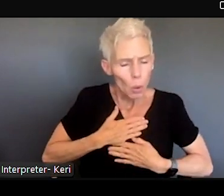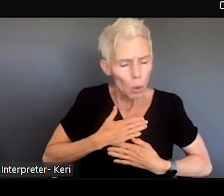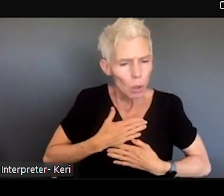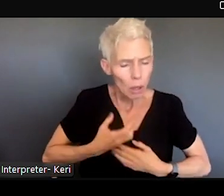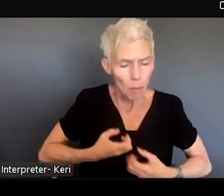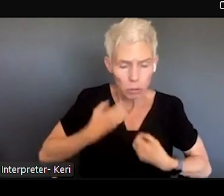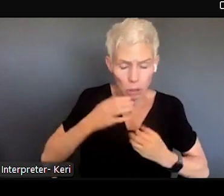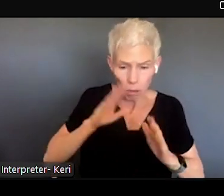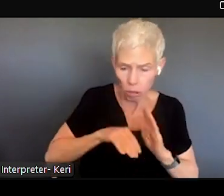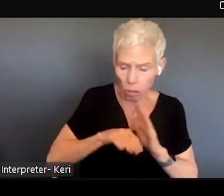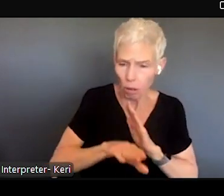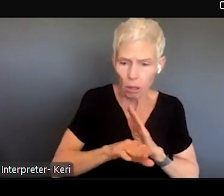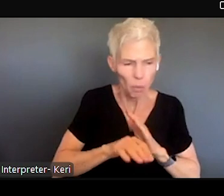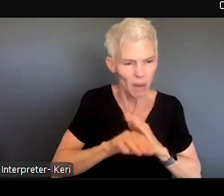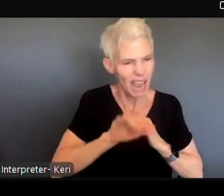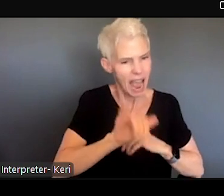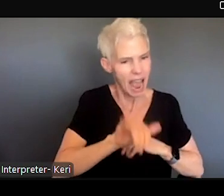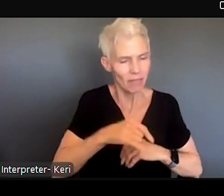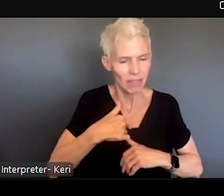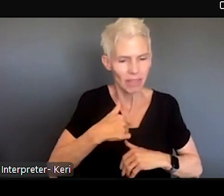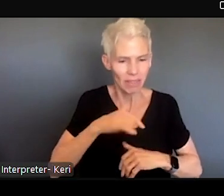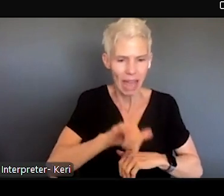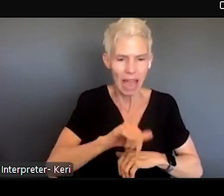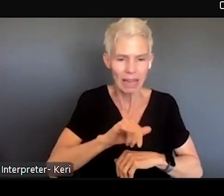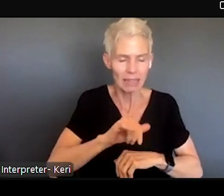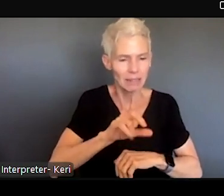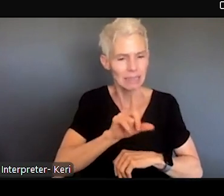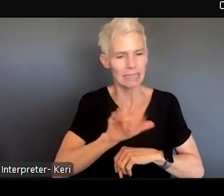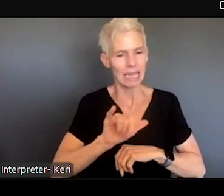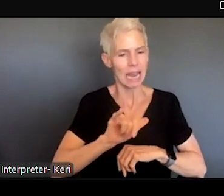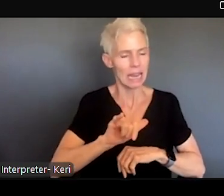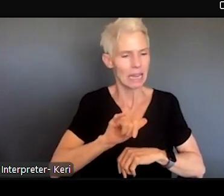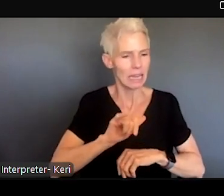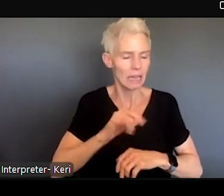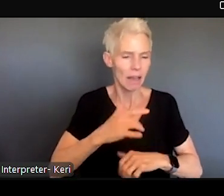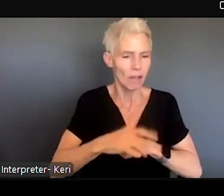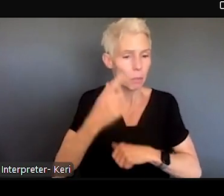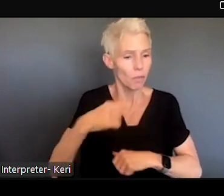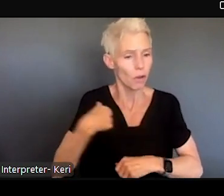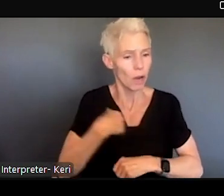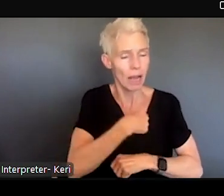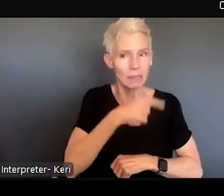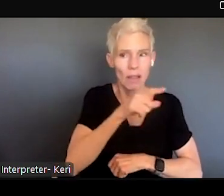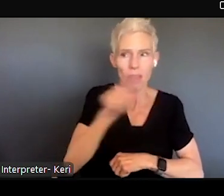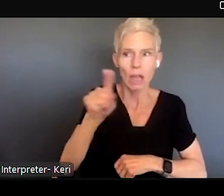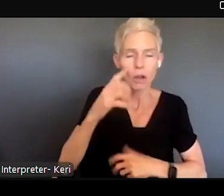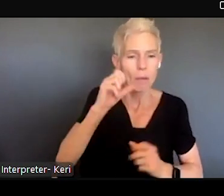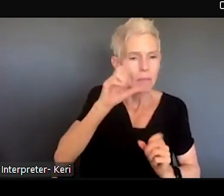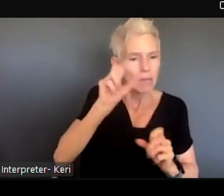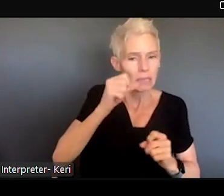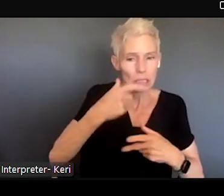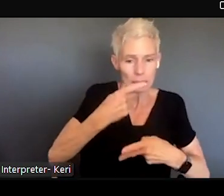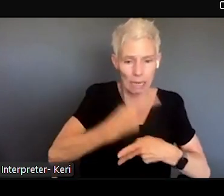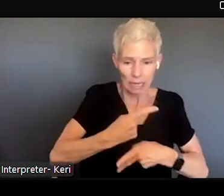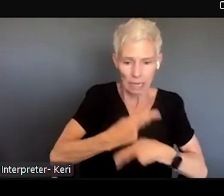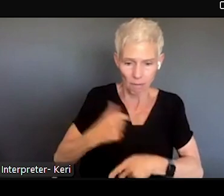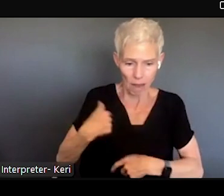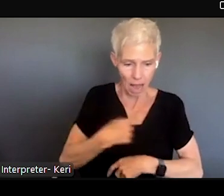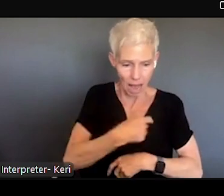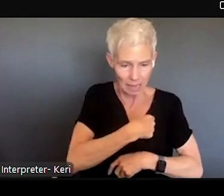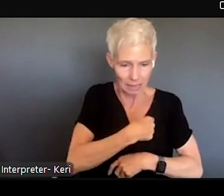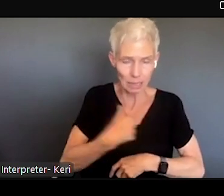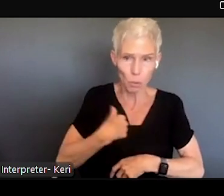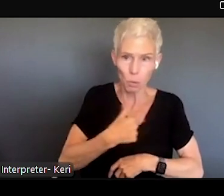to us as well. And so they are amazing at taking care of us as employees and as team members, as well